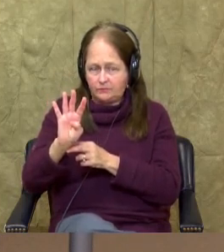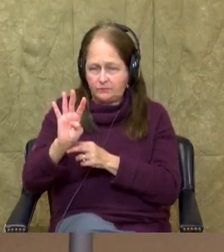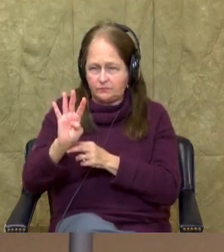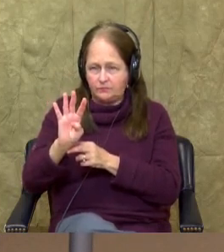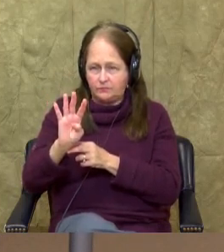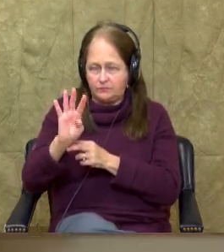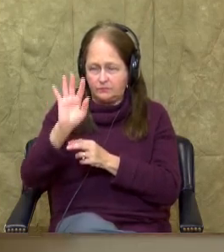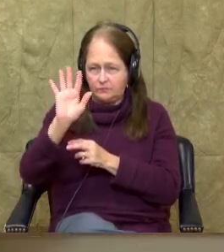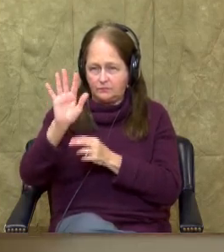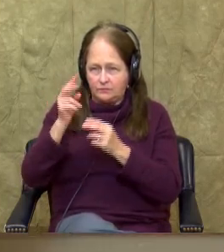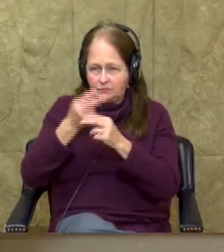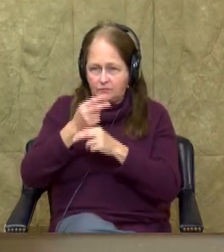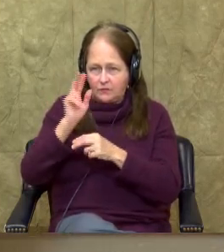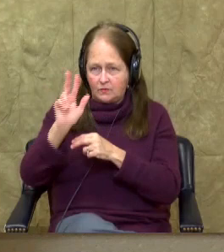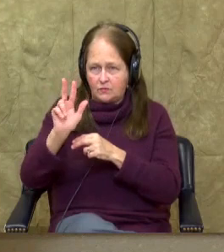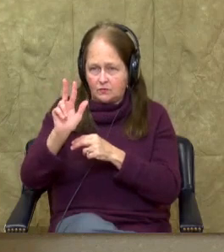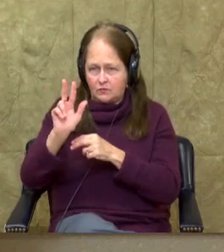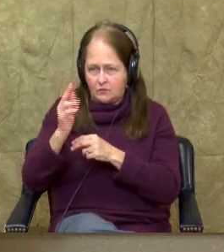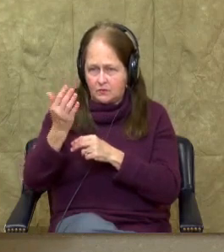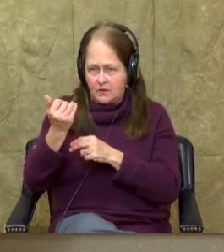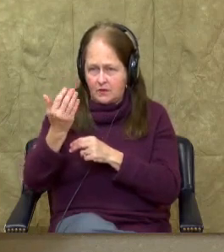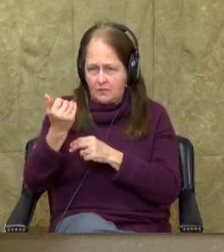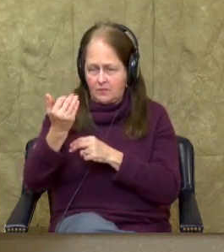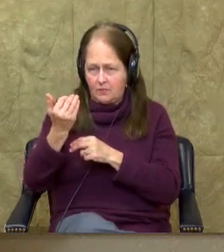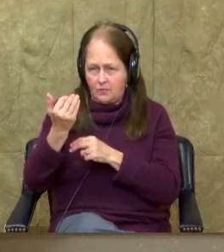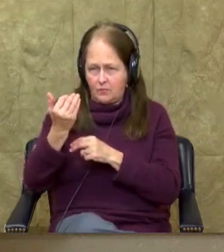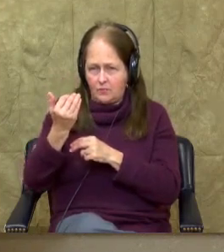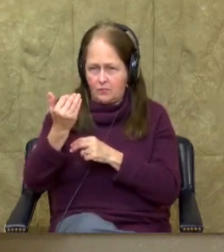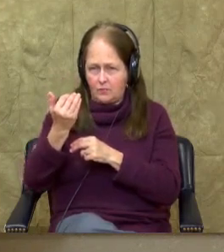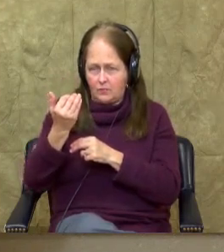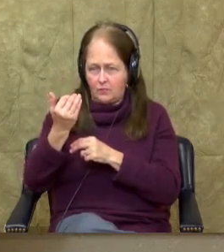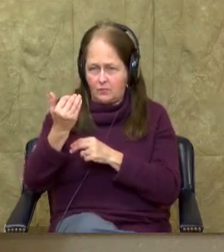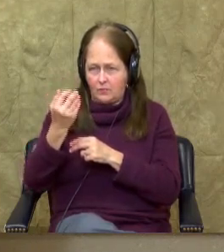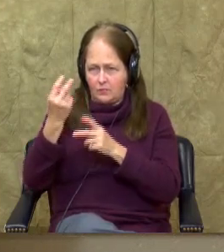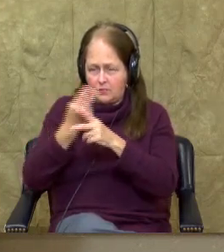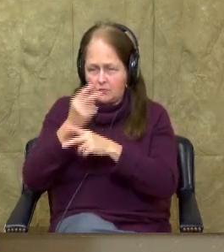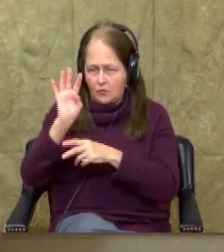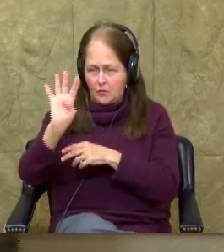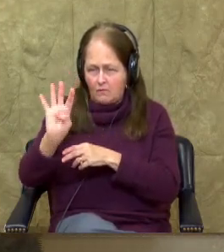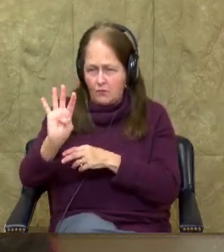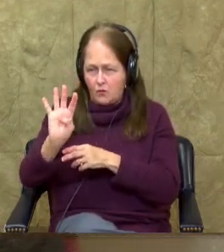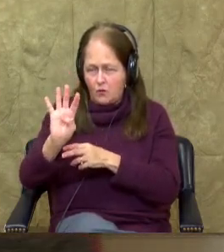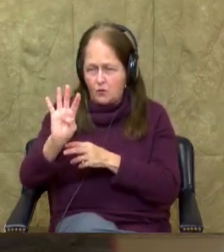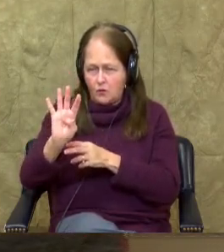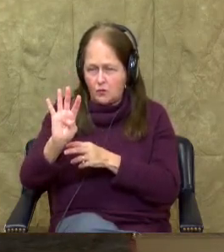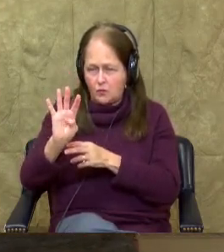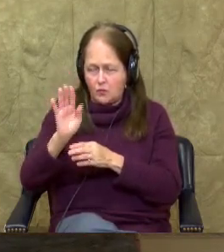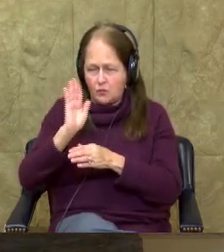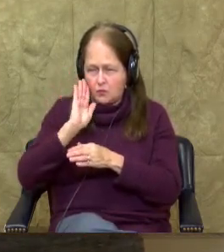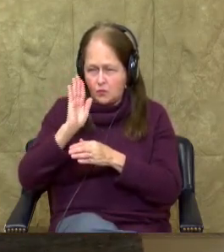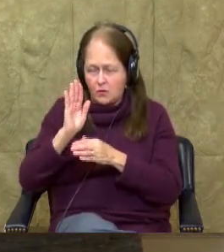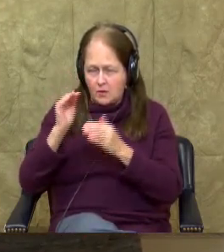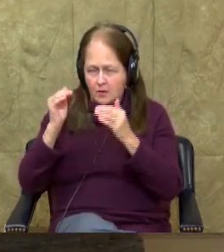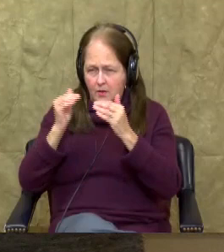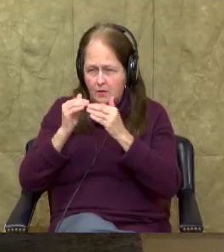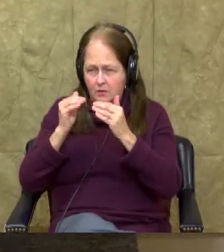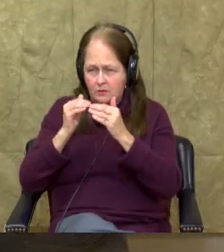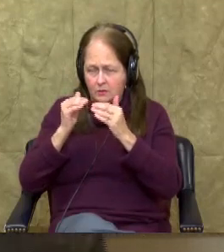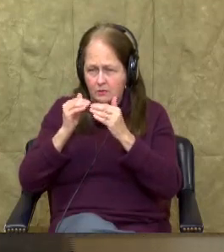So we're going to say 5 times 3 is 15, and then times 4, and that's going to